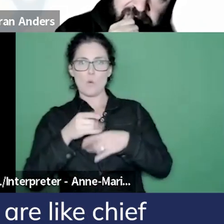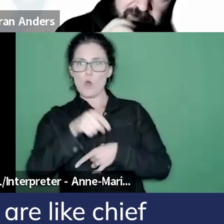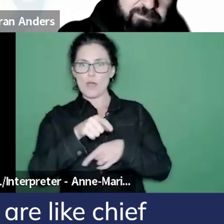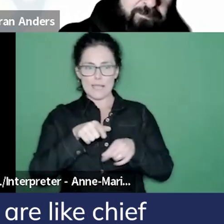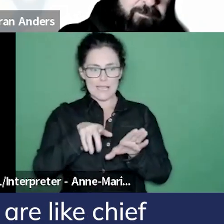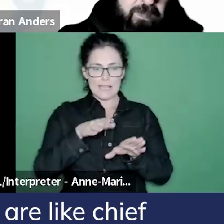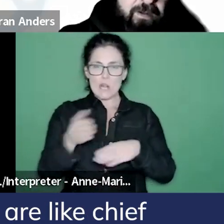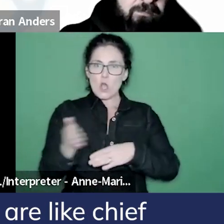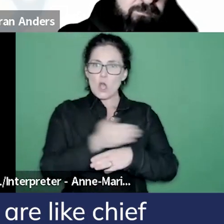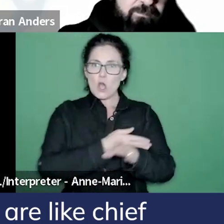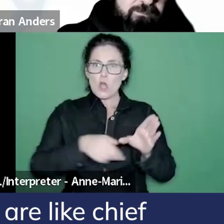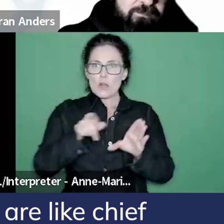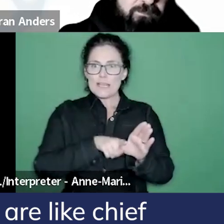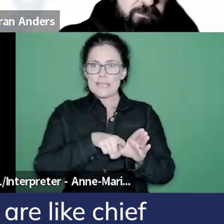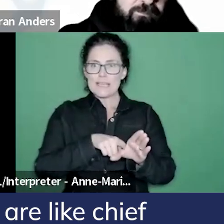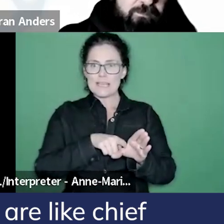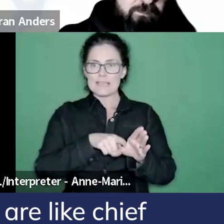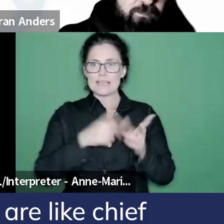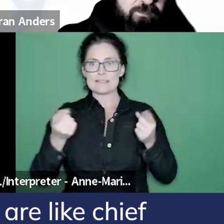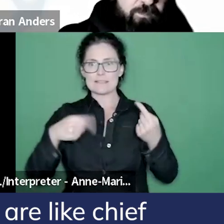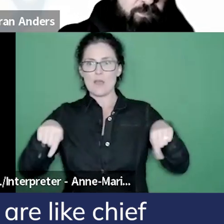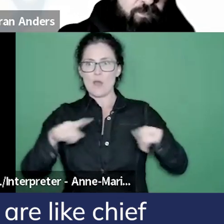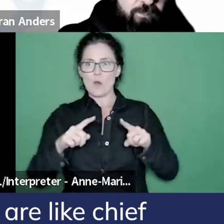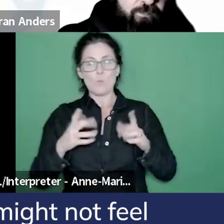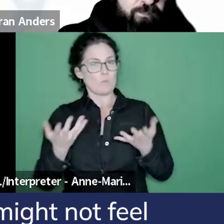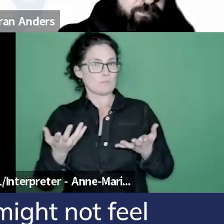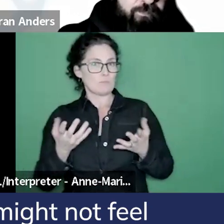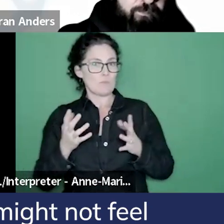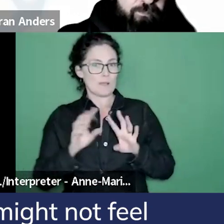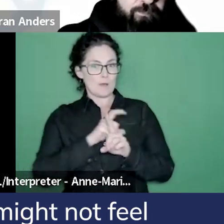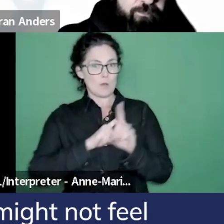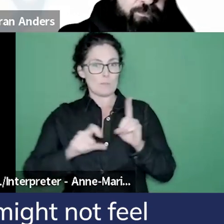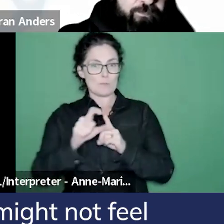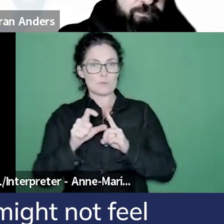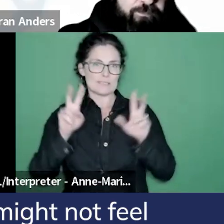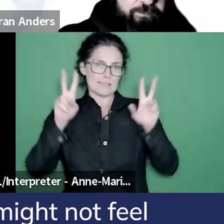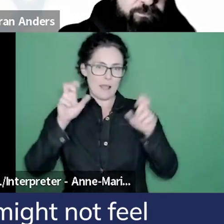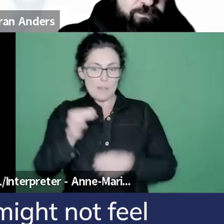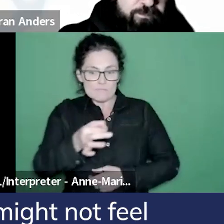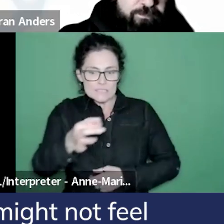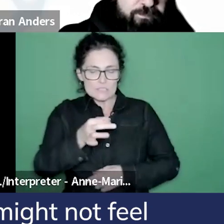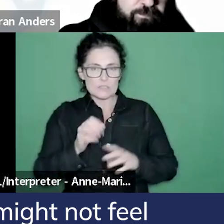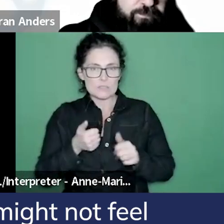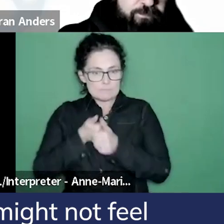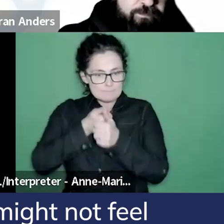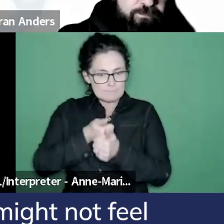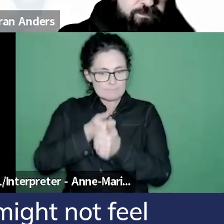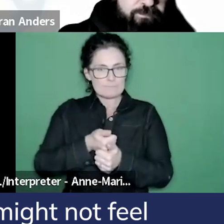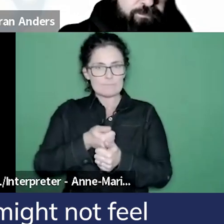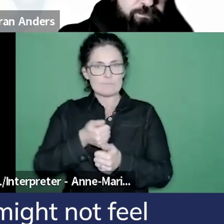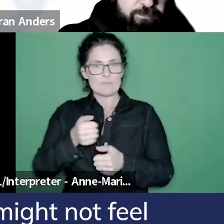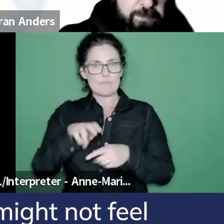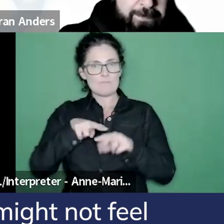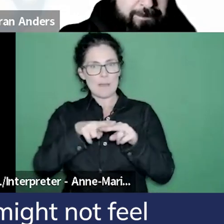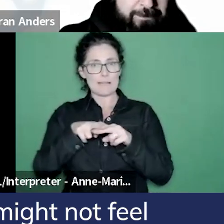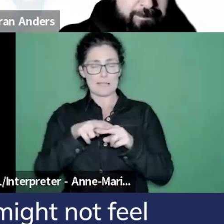are the chief parts of the village surrounding the family, and there's lots of reasons why a parent might not